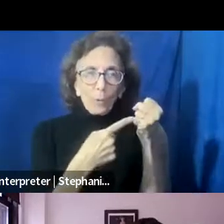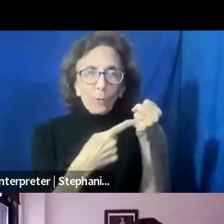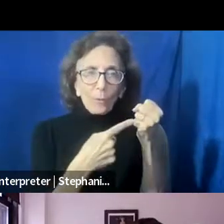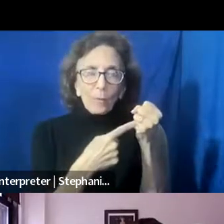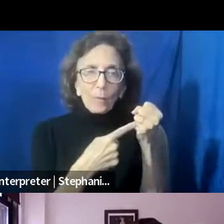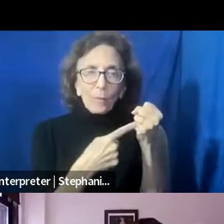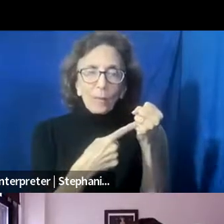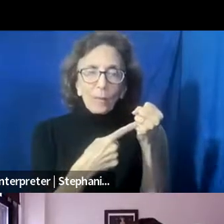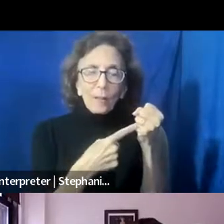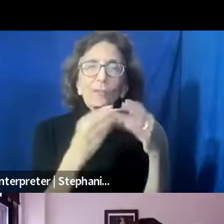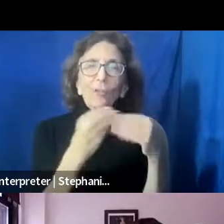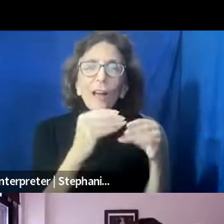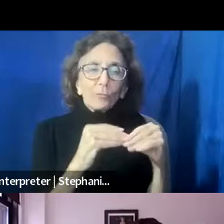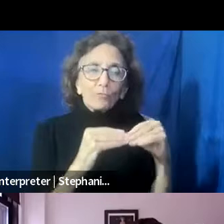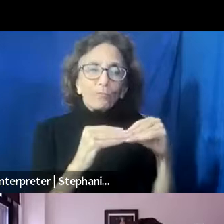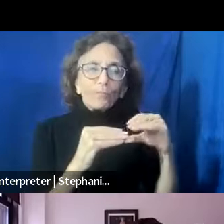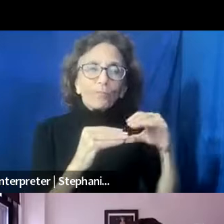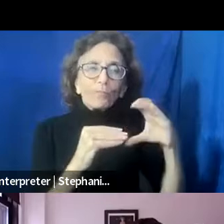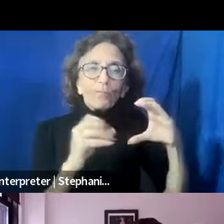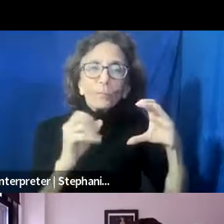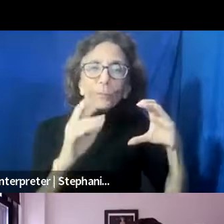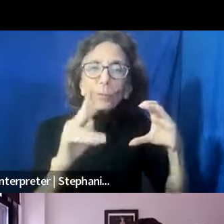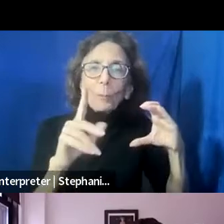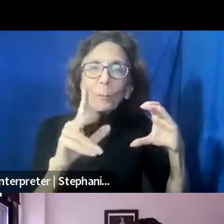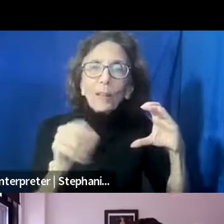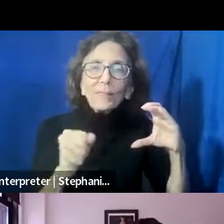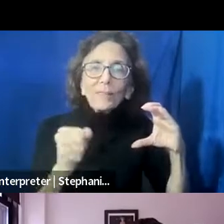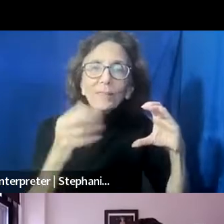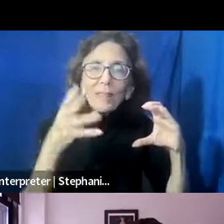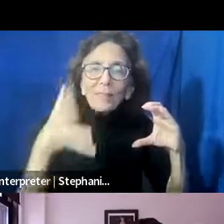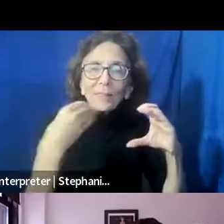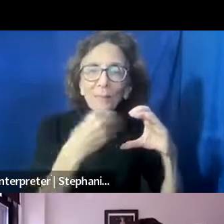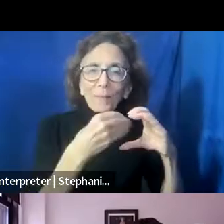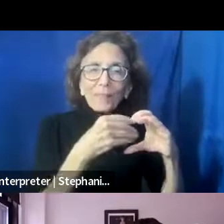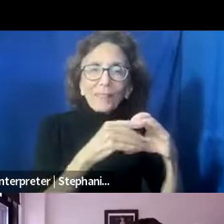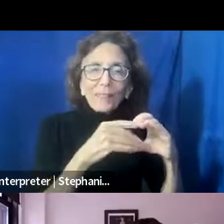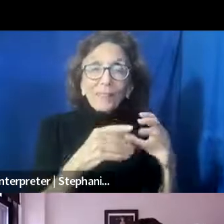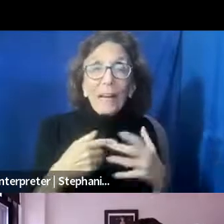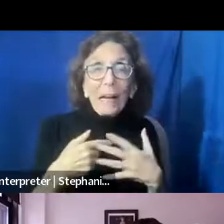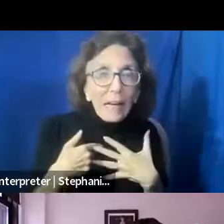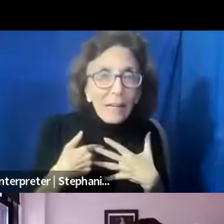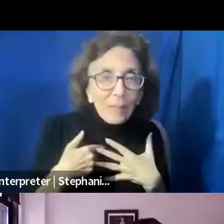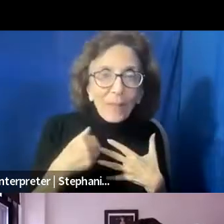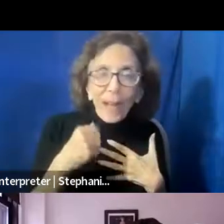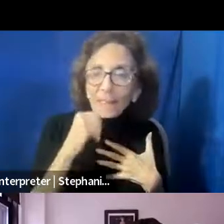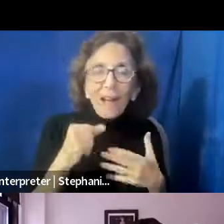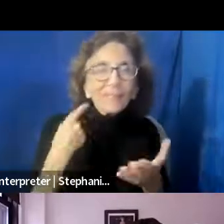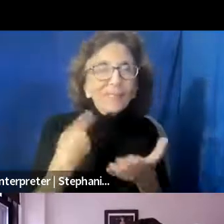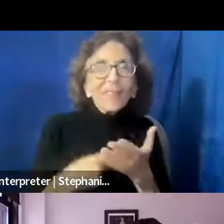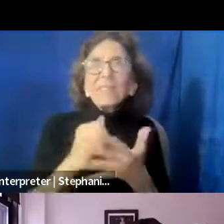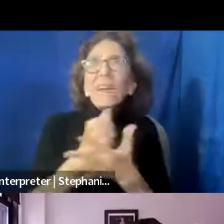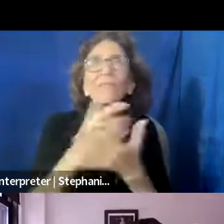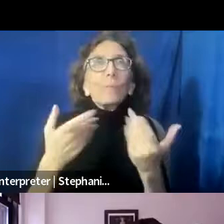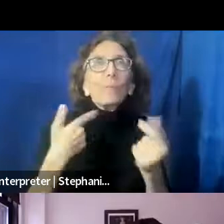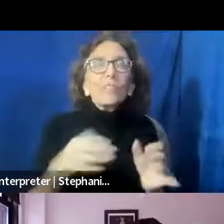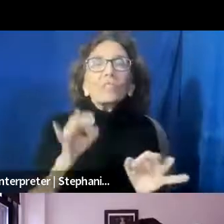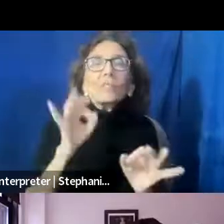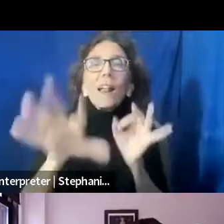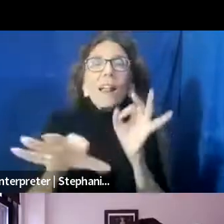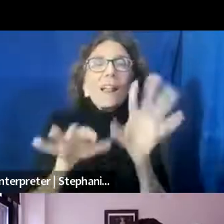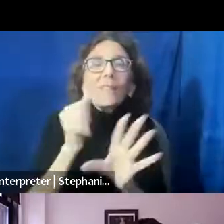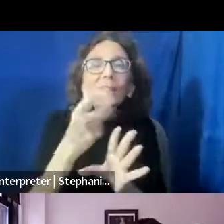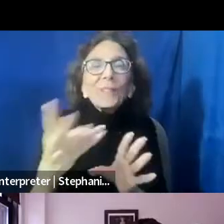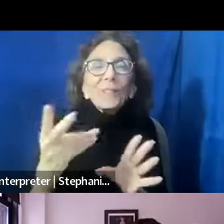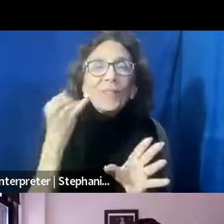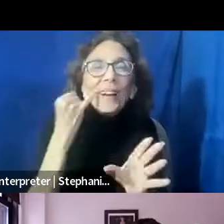try and accrue a surplus. And I realized I didn't really cover the whole thing. I just want to introduce a few